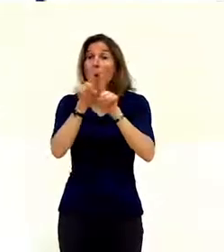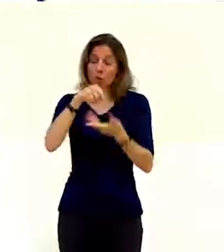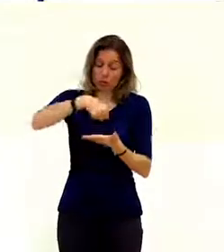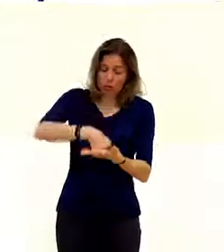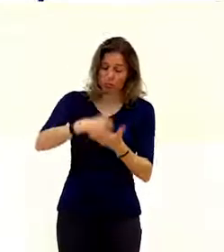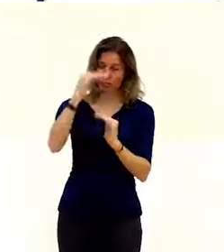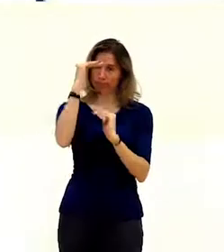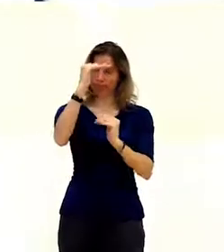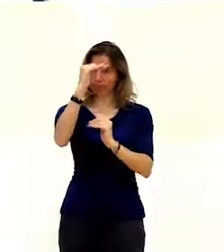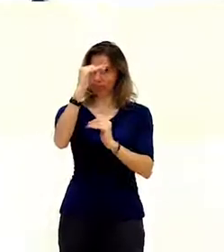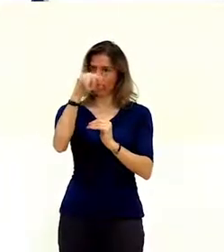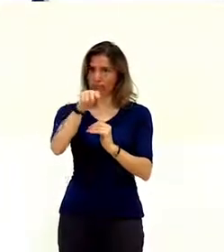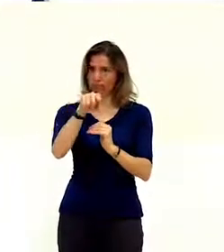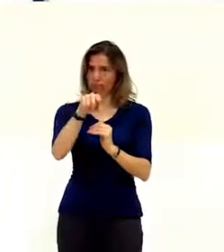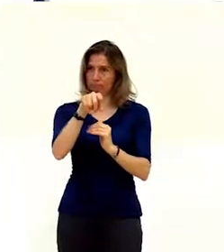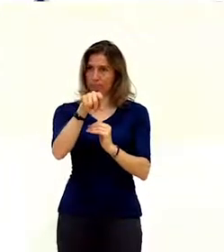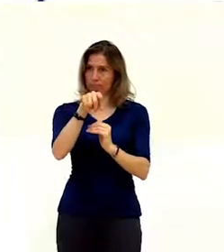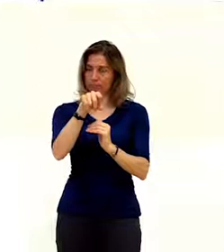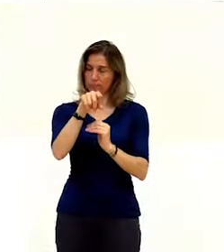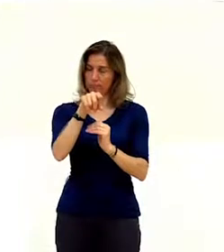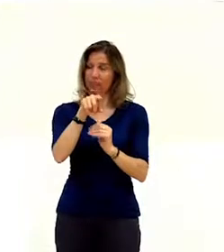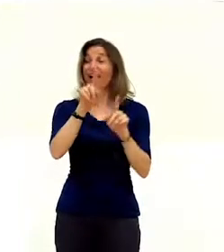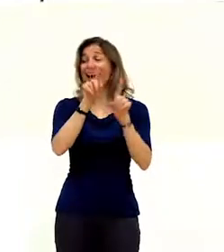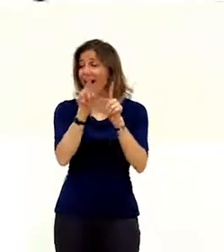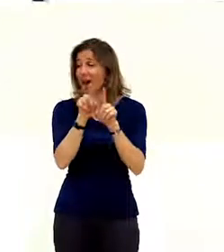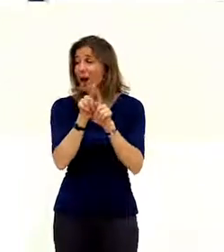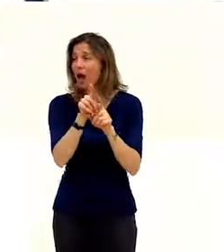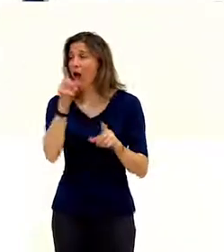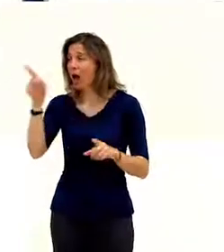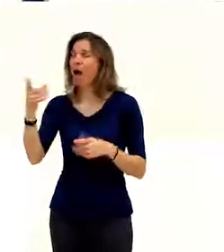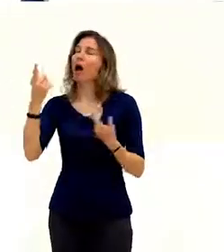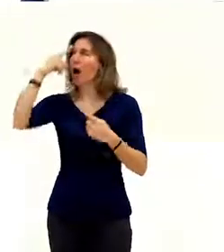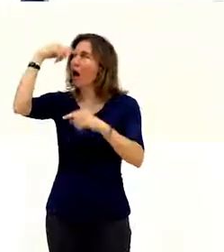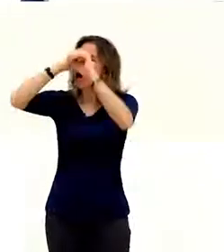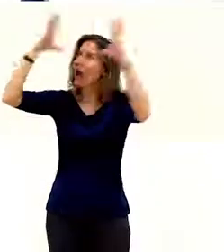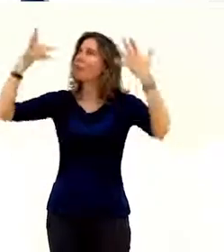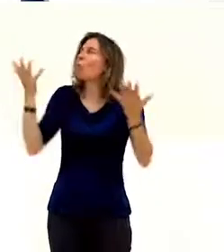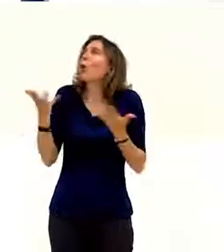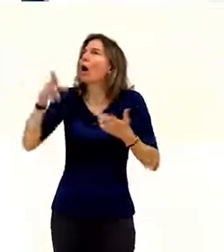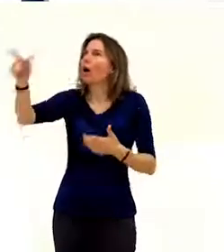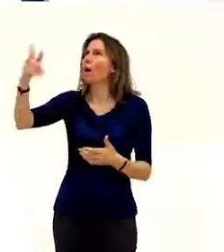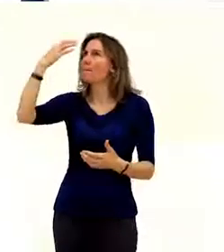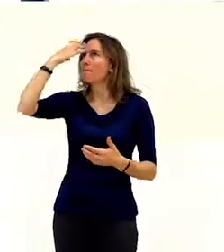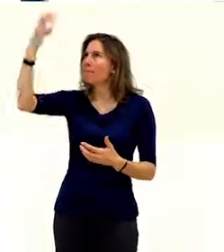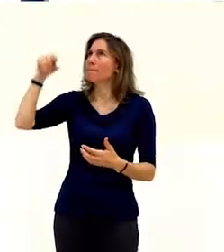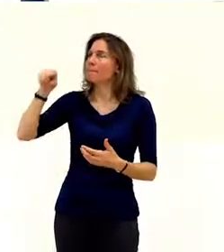threshold, procurement doesn't apply. And of course, we have to have a notion of public contract.